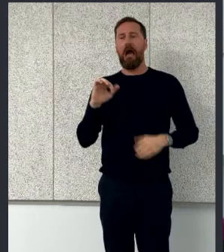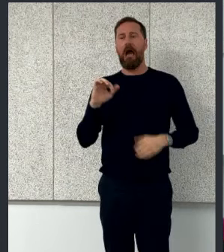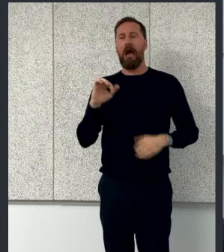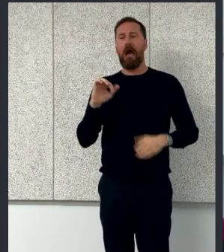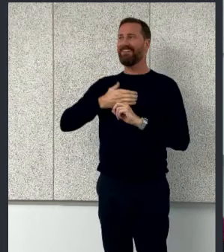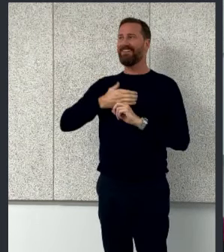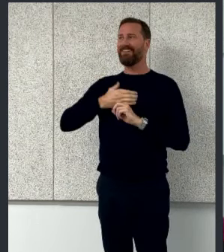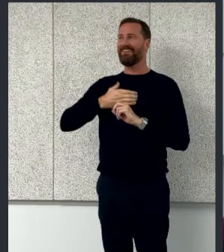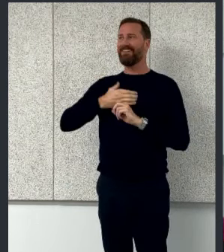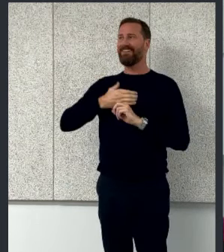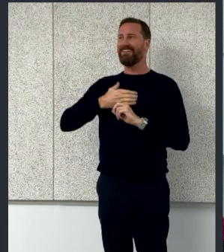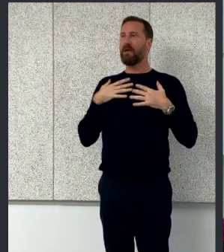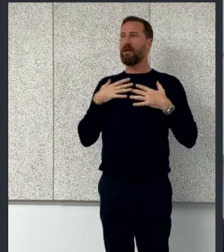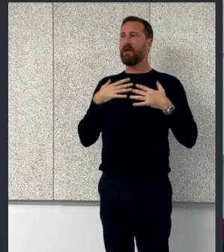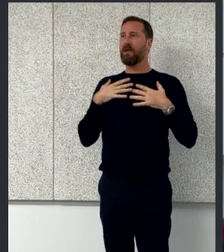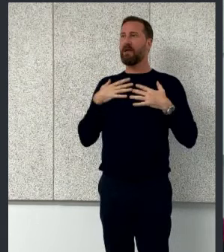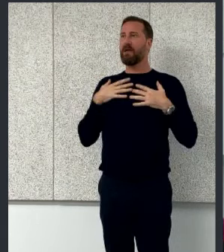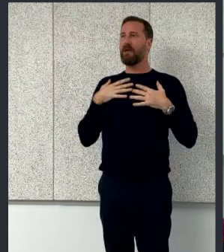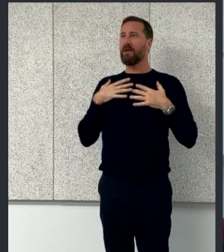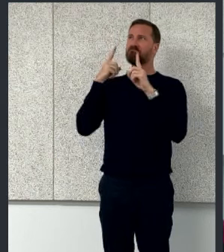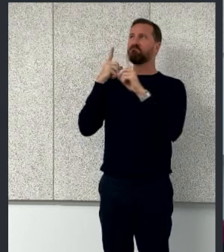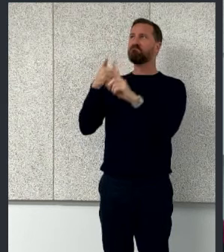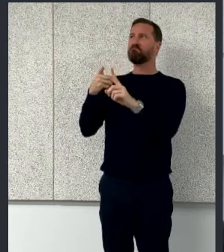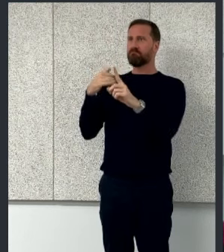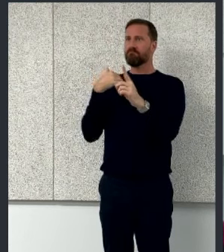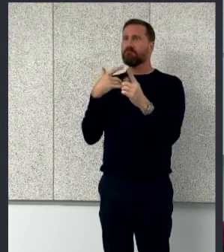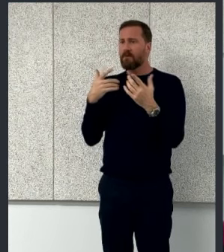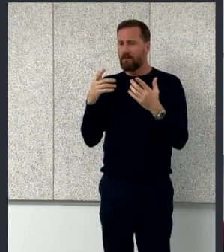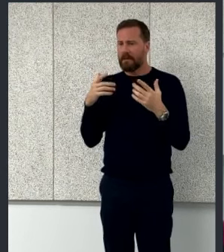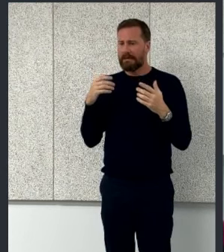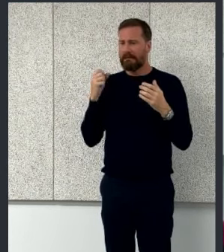know, it can be a posture, even if there are